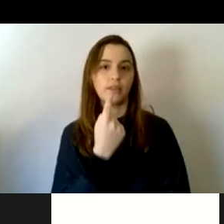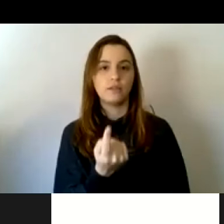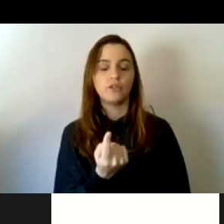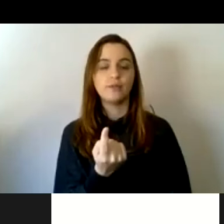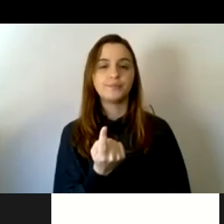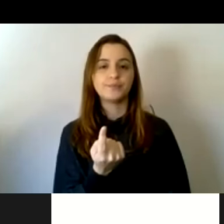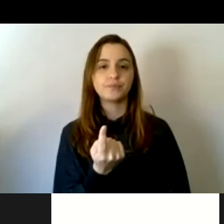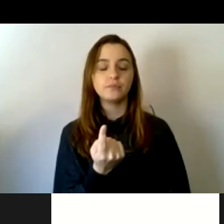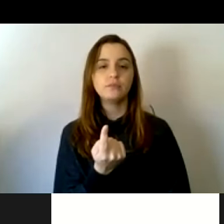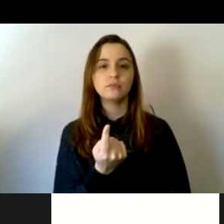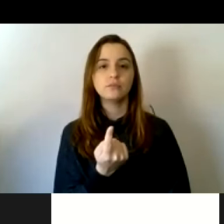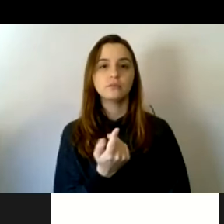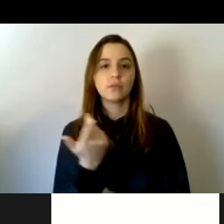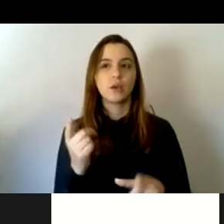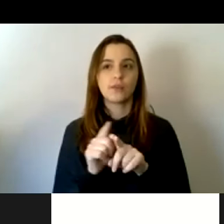a background from